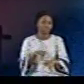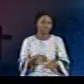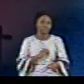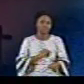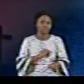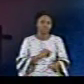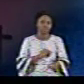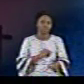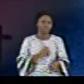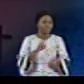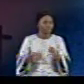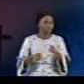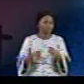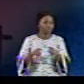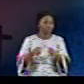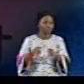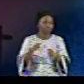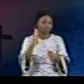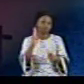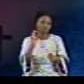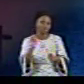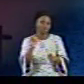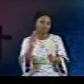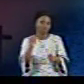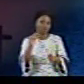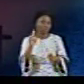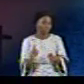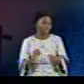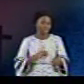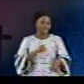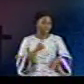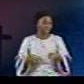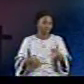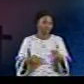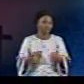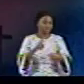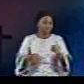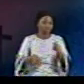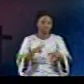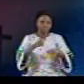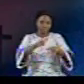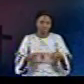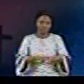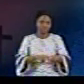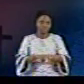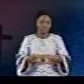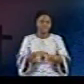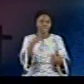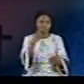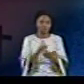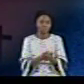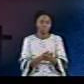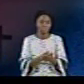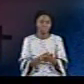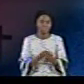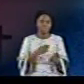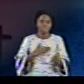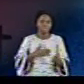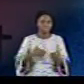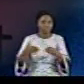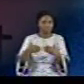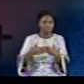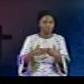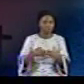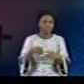i cannot bend no i cannot sit well this my back back the back bone